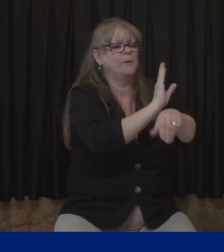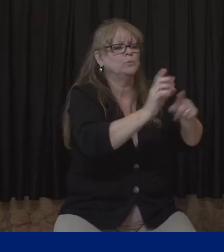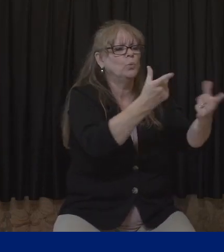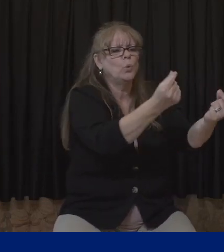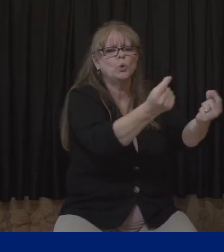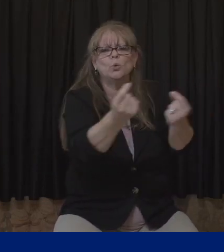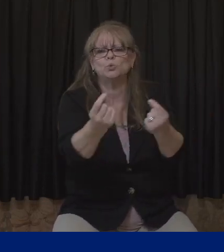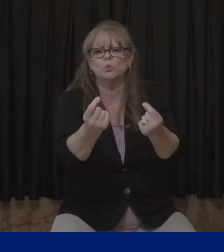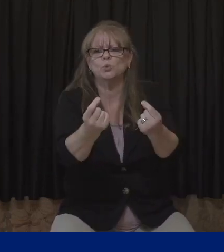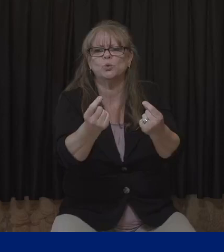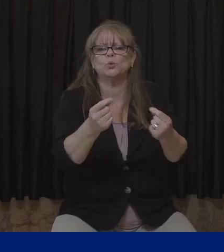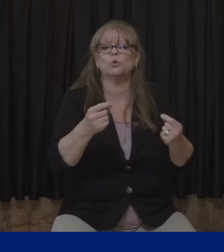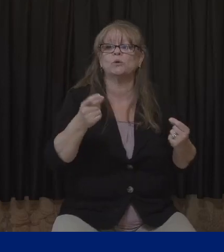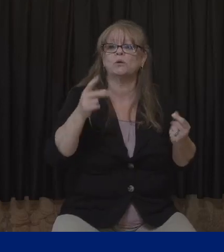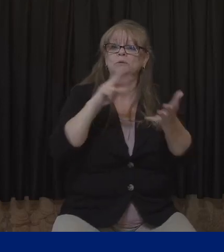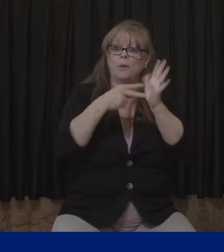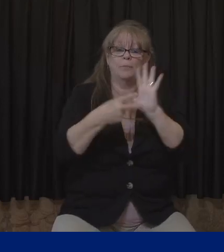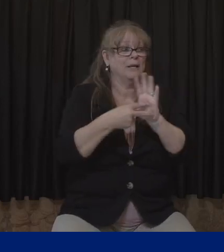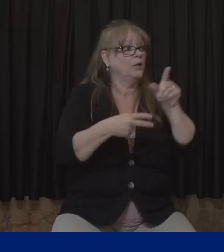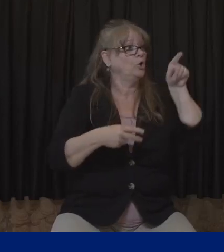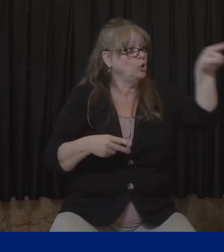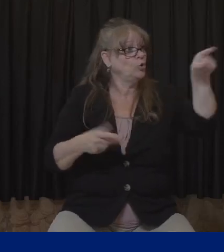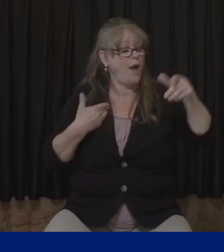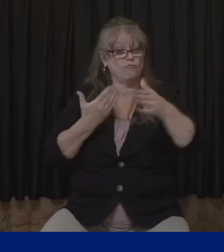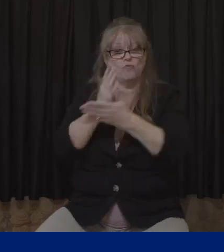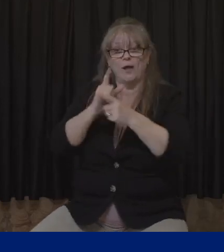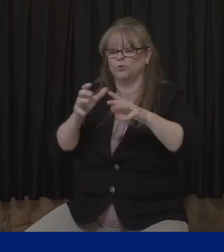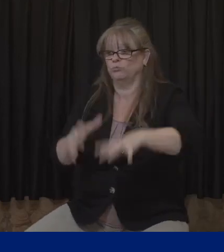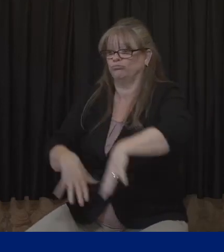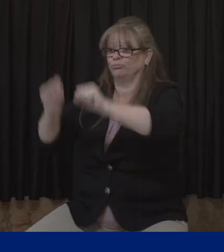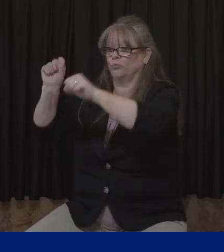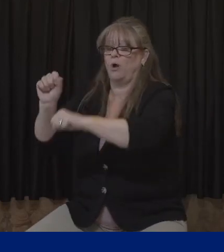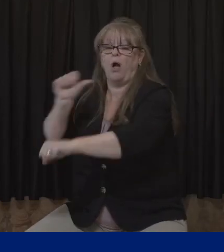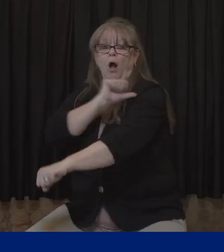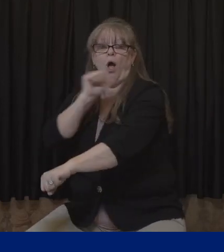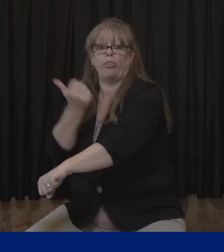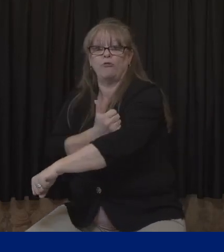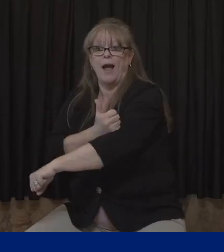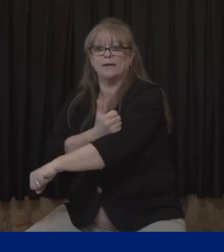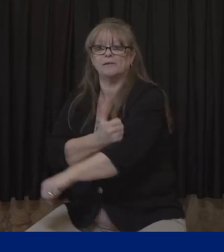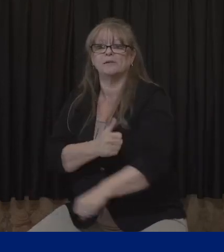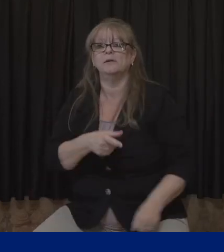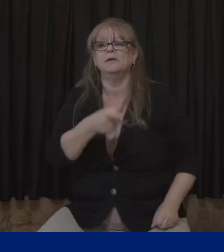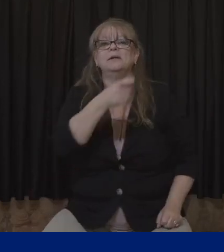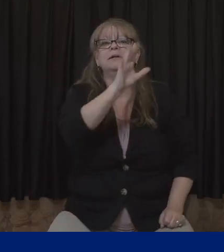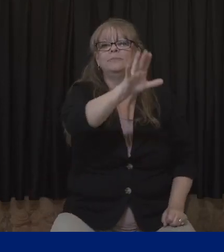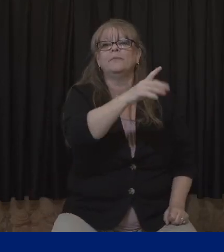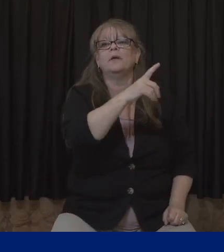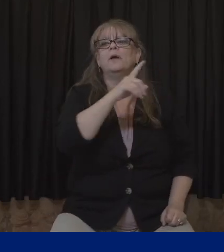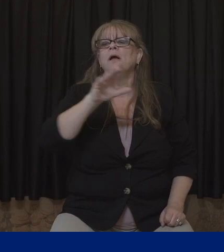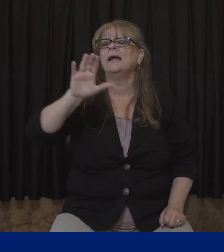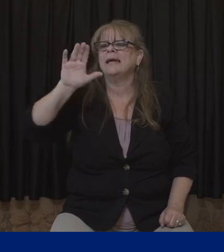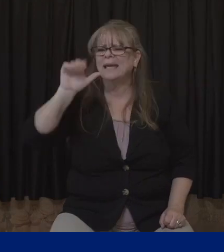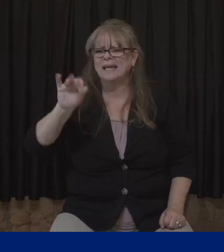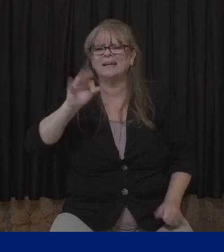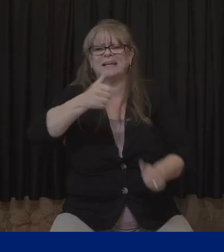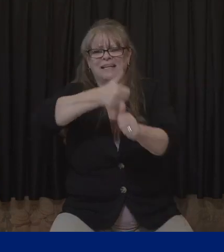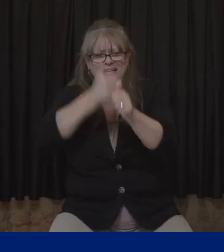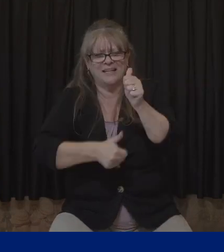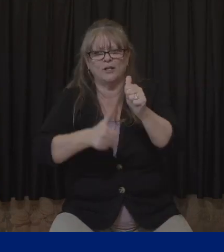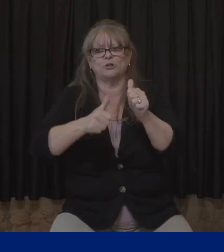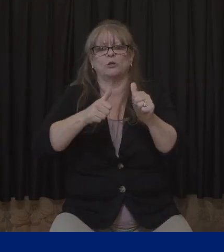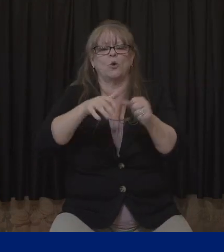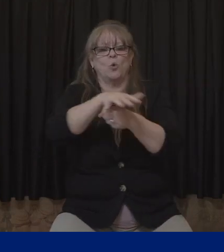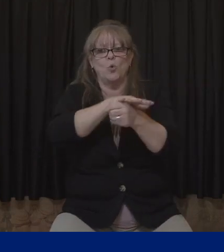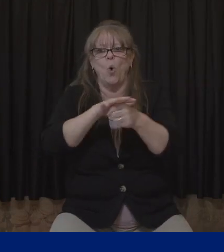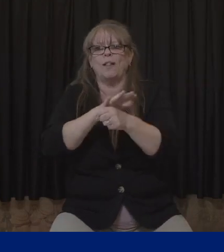in that particular area? Well, one of the three options is local flexibility. Mesa and Eagle County have applied for that. They've met the criteria.